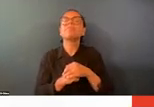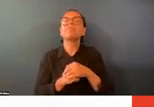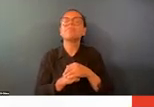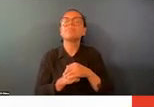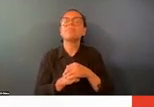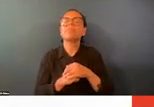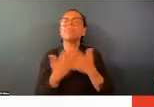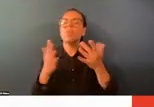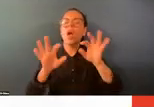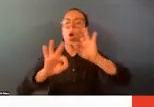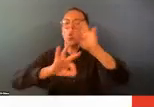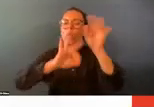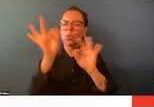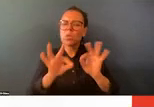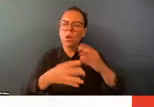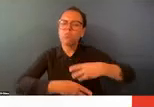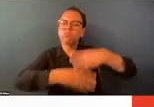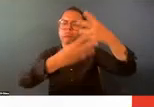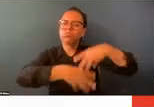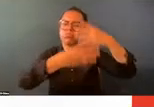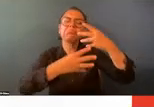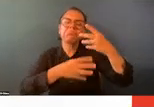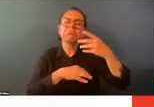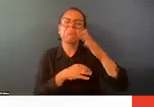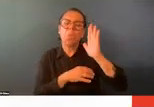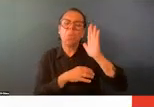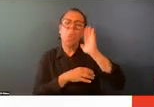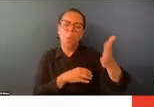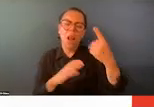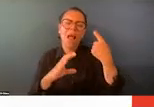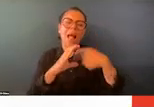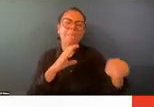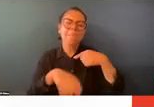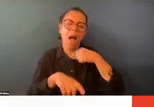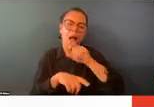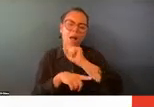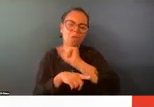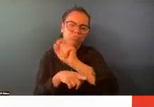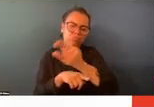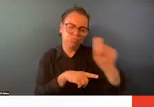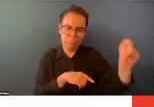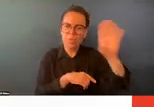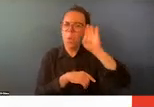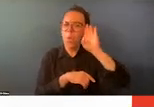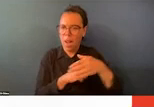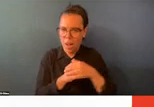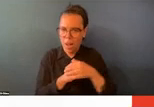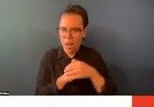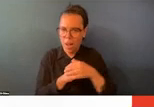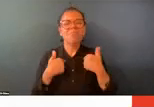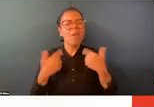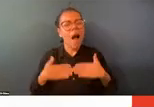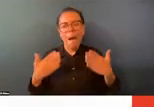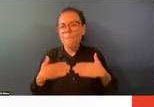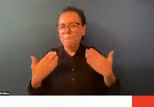we will address the question via email. And Tajikistan team is so proud to be presenting during